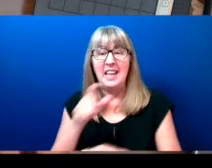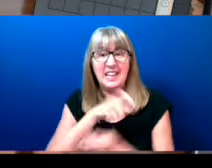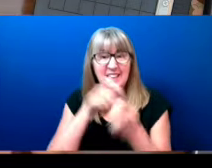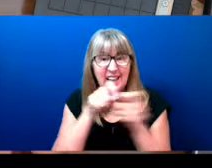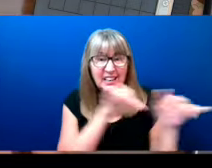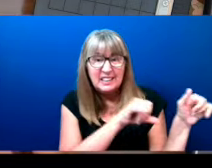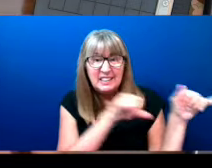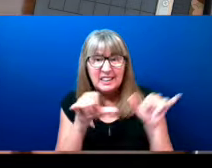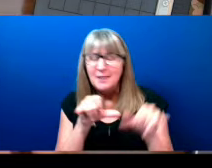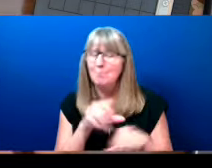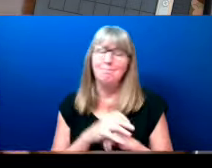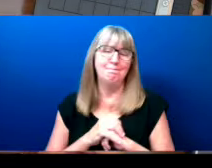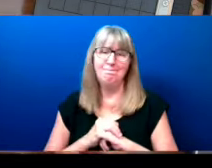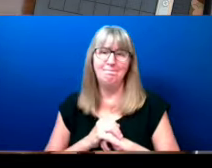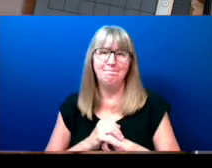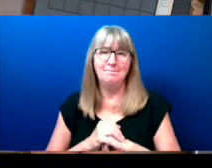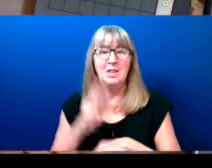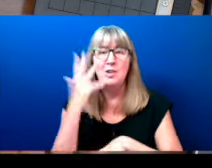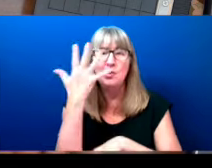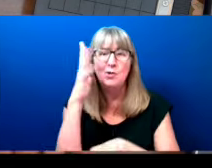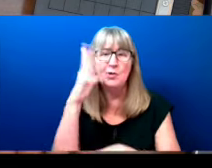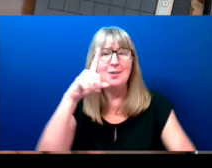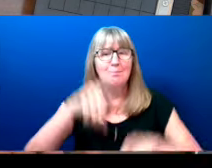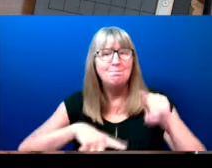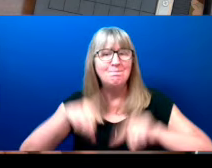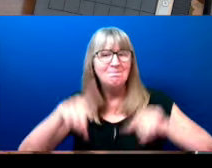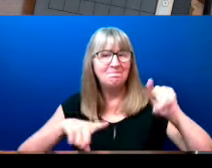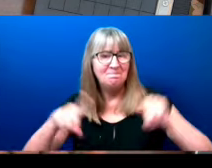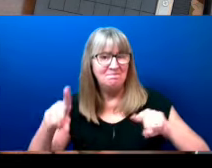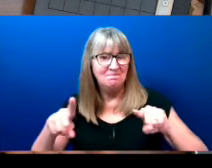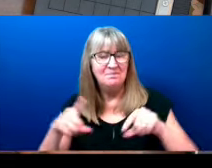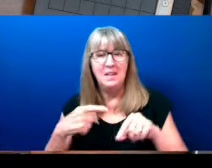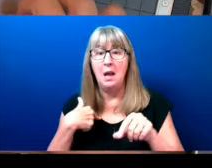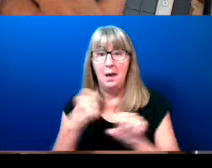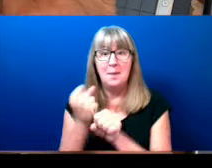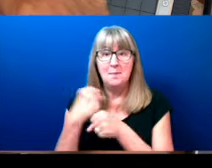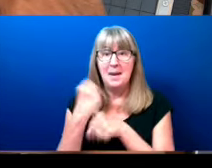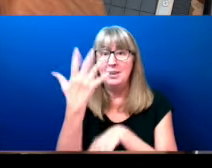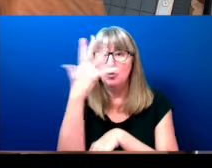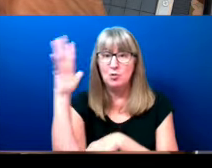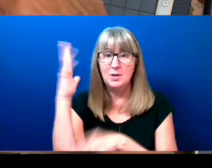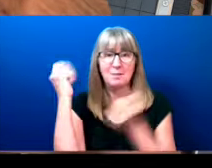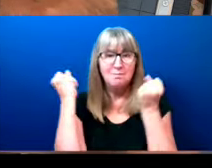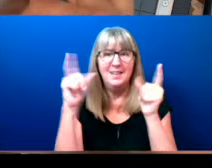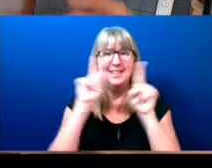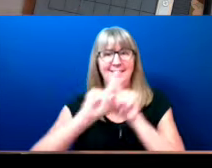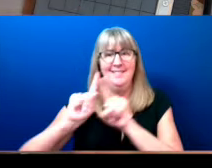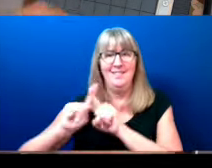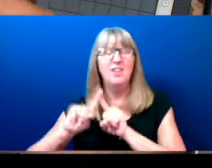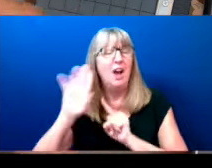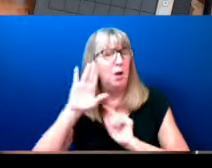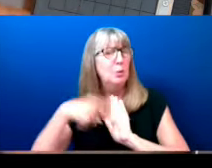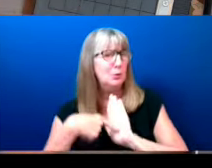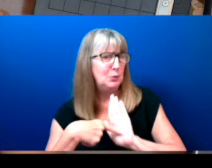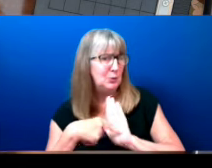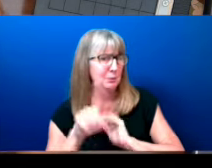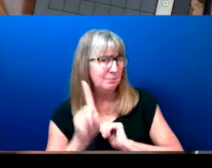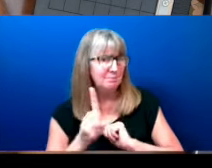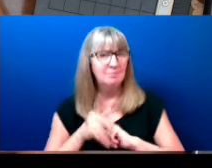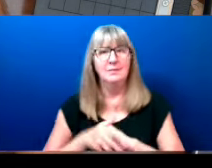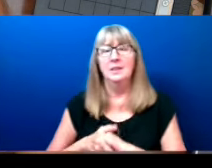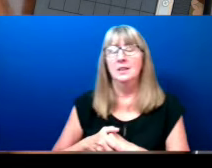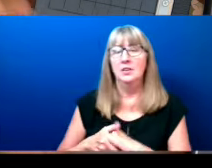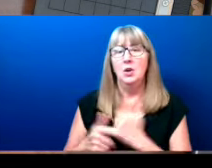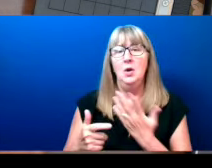exactly like our sample card because I made different trees. So in this card I have, and I'll show you how I made these. I have